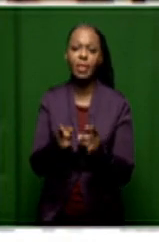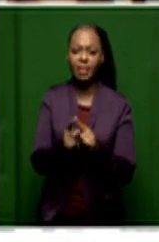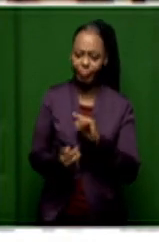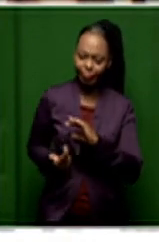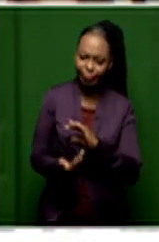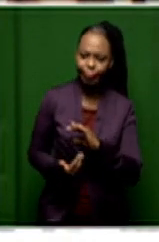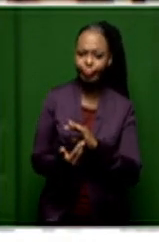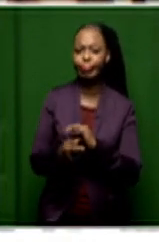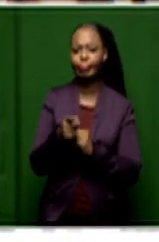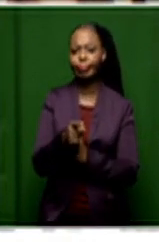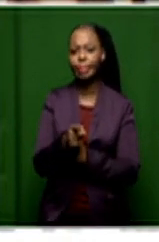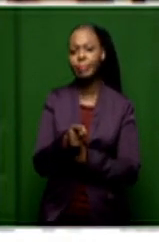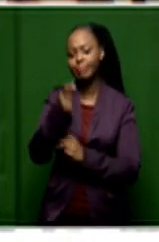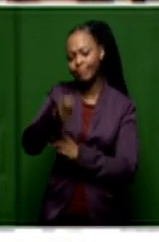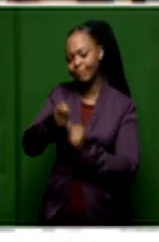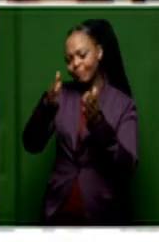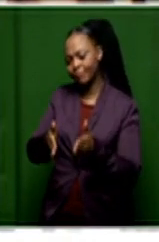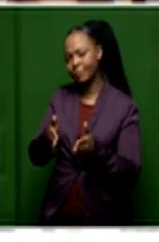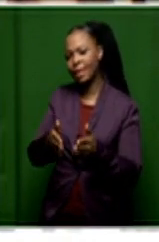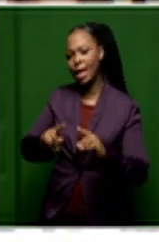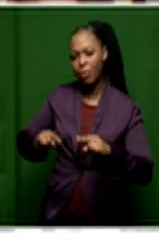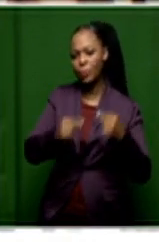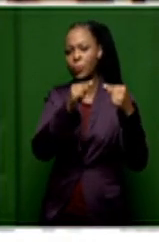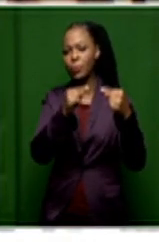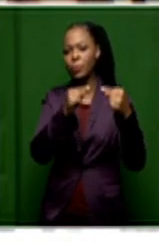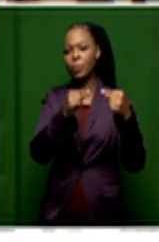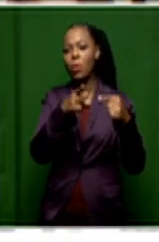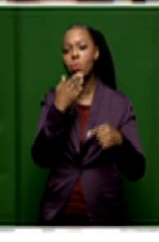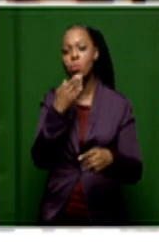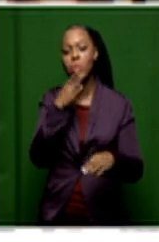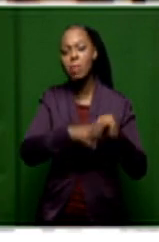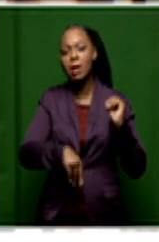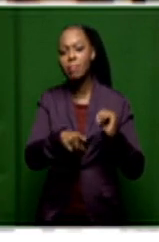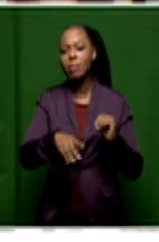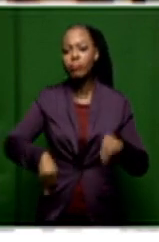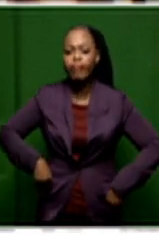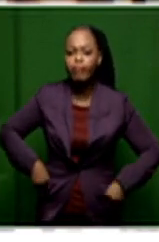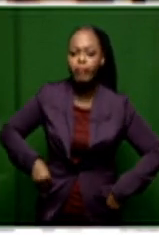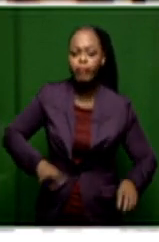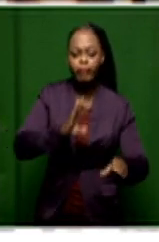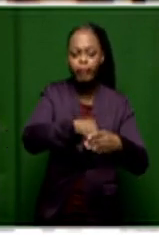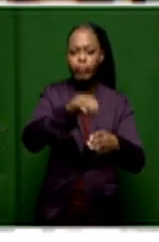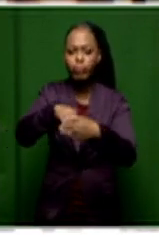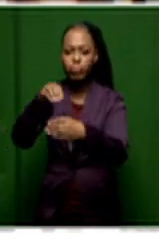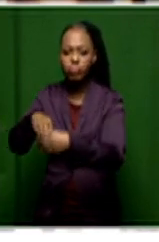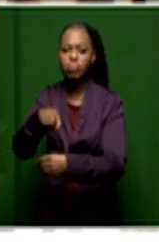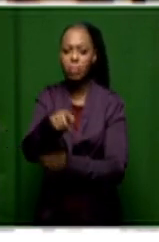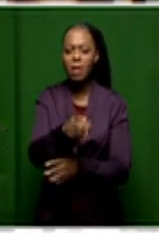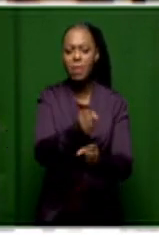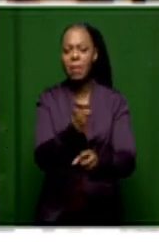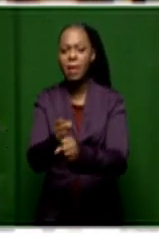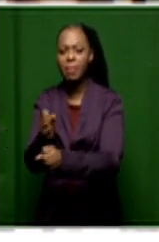judicial action against people accused of corrupt activities has ramped up somewhat. The introduction